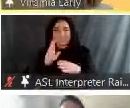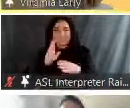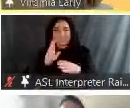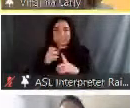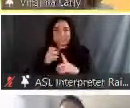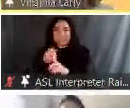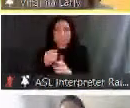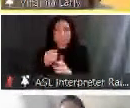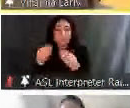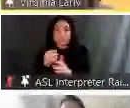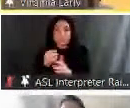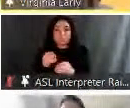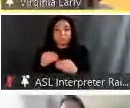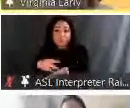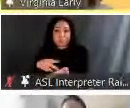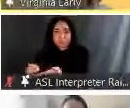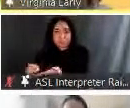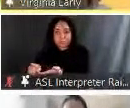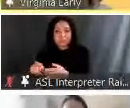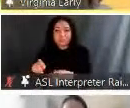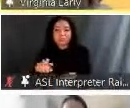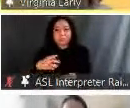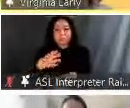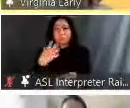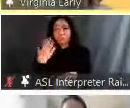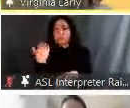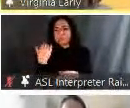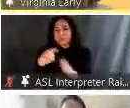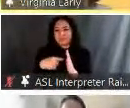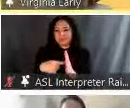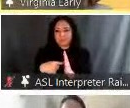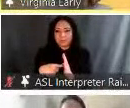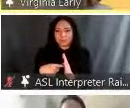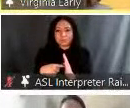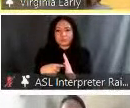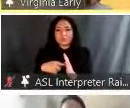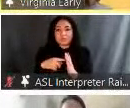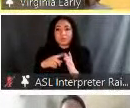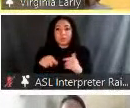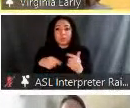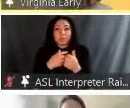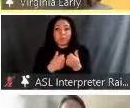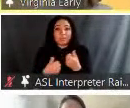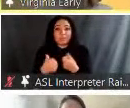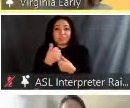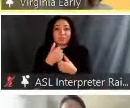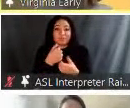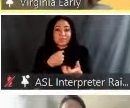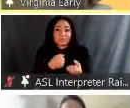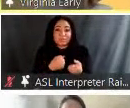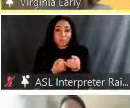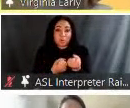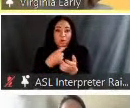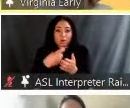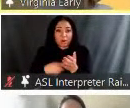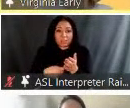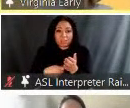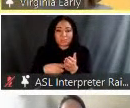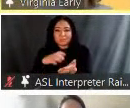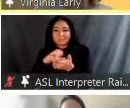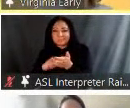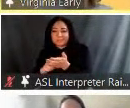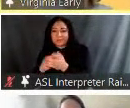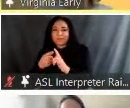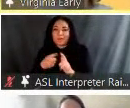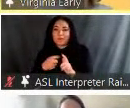payments. As we just showed in the previous examples, when the administrative and support costs are taken from the total child reimbursement, as